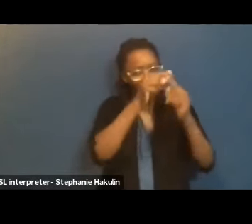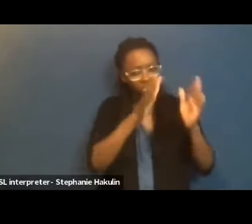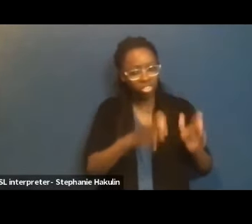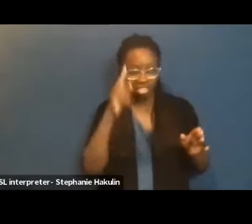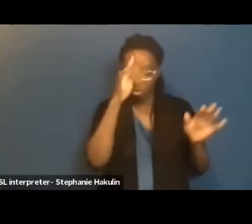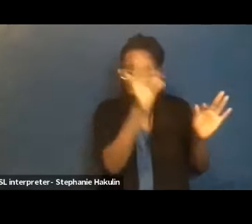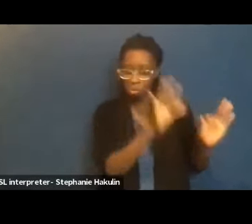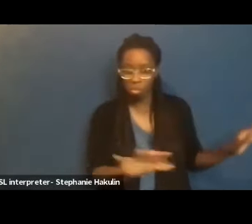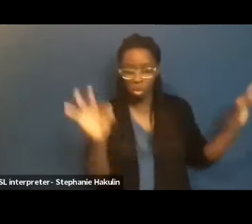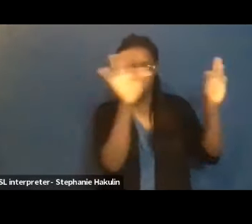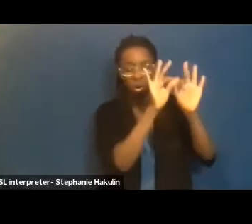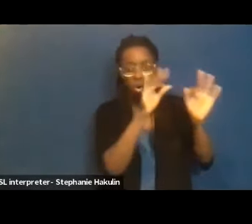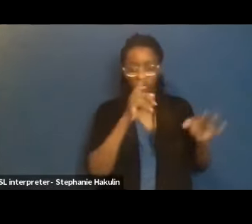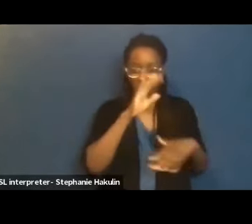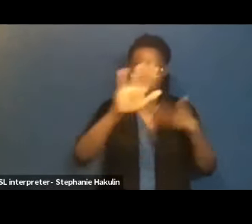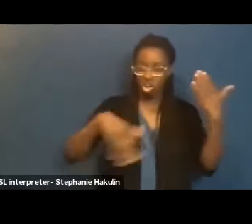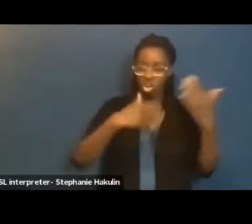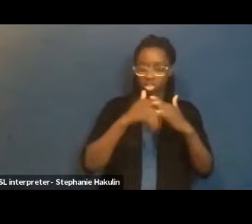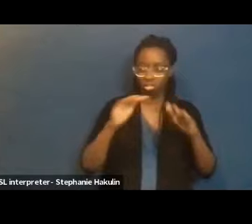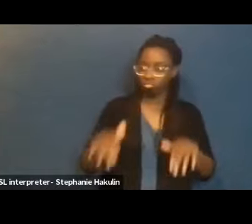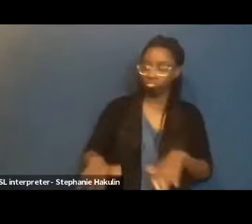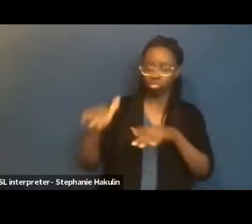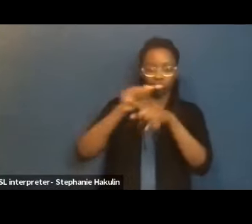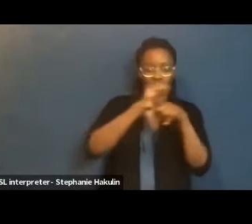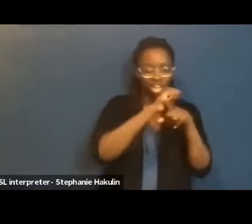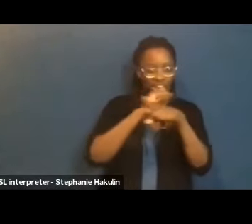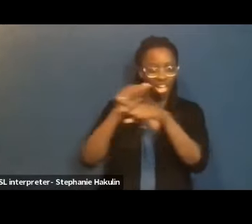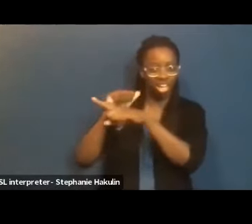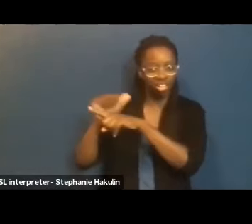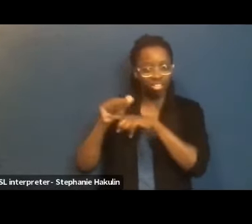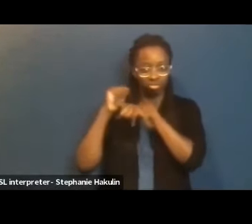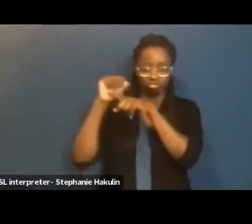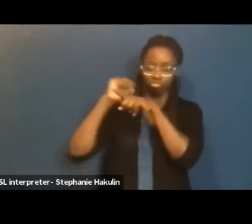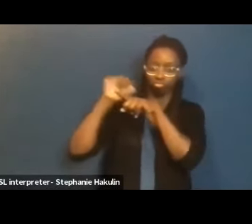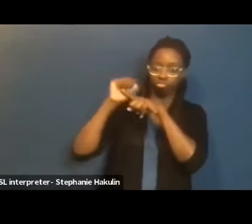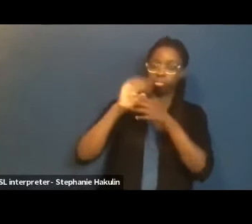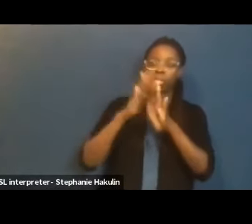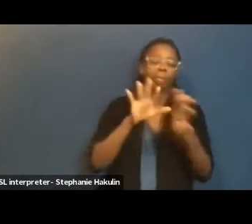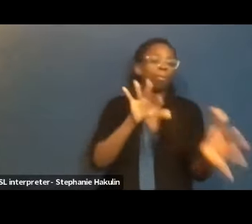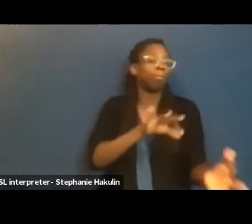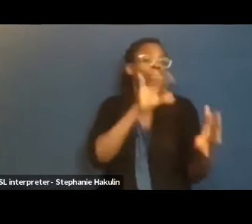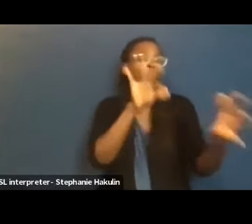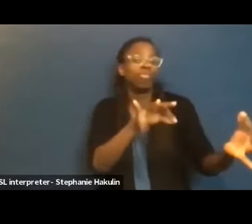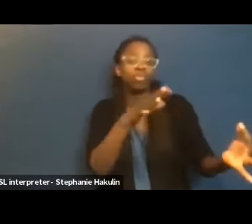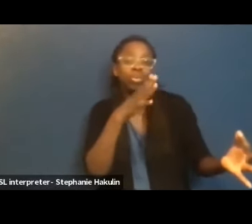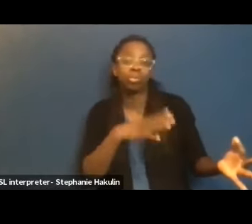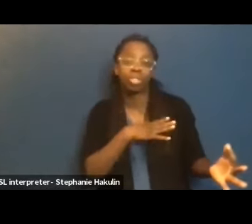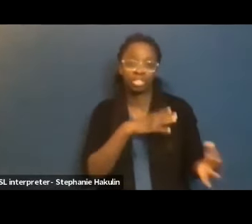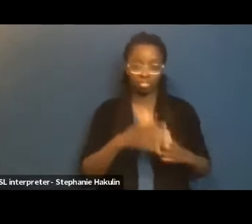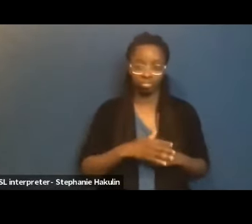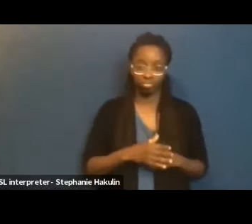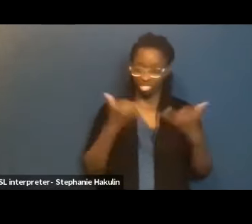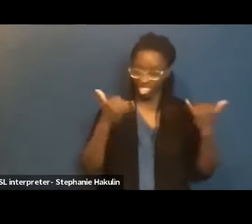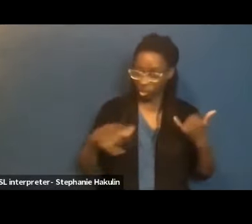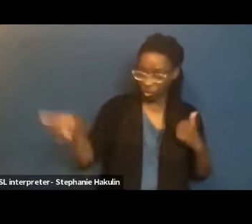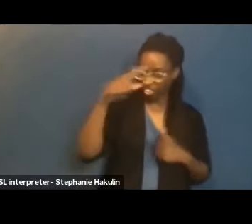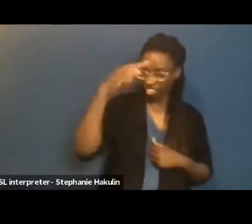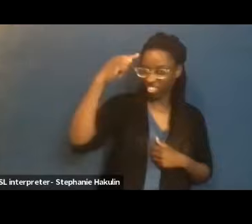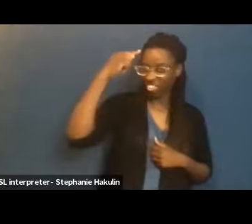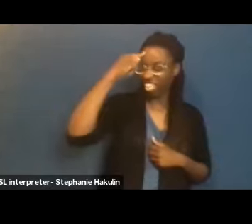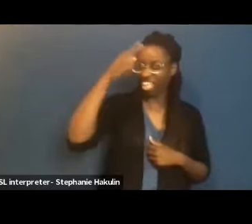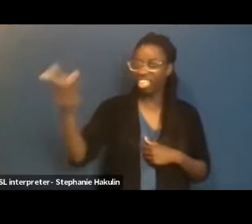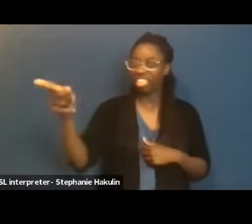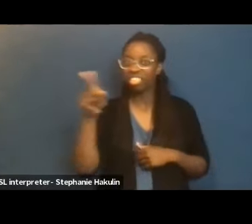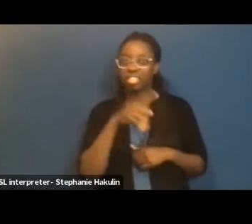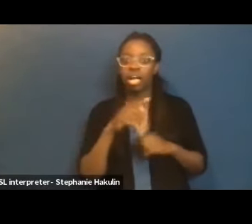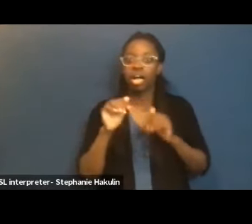training while they were raising you to be the perfect maiden? Didn't they think that you should learn how to love yourself, to value your